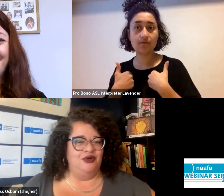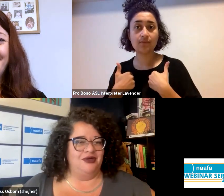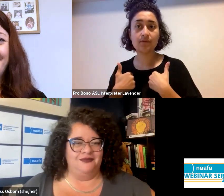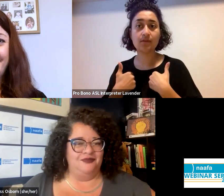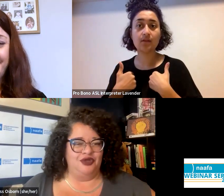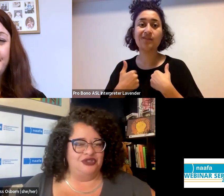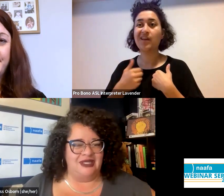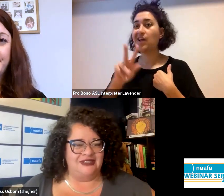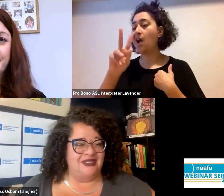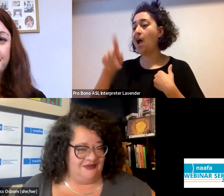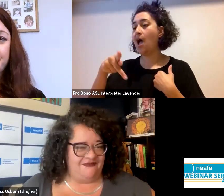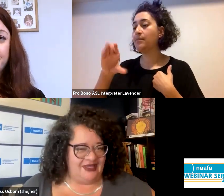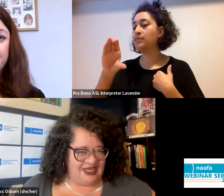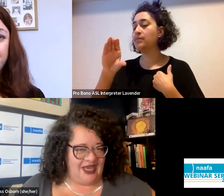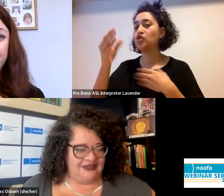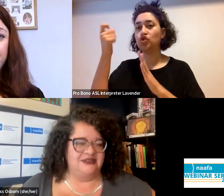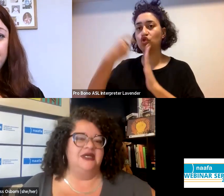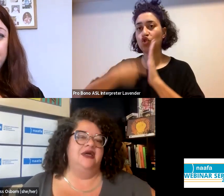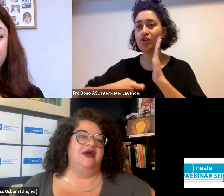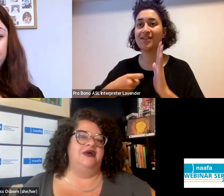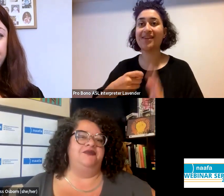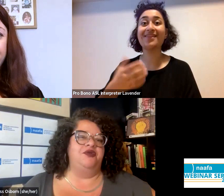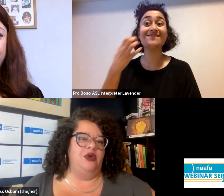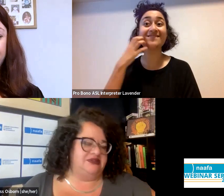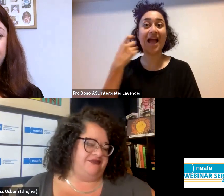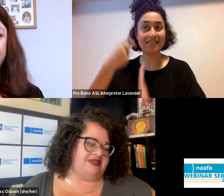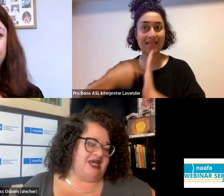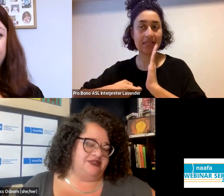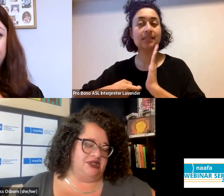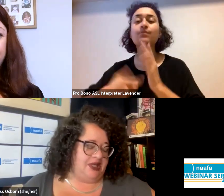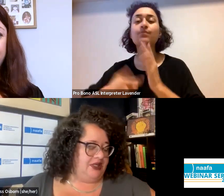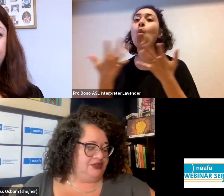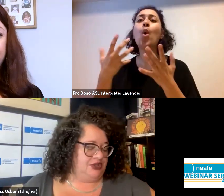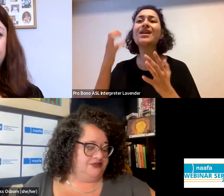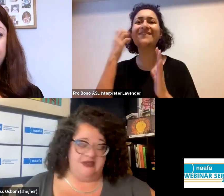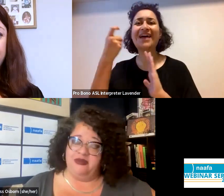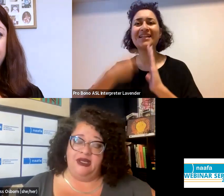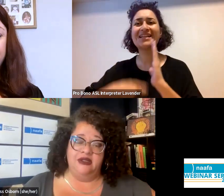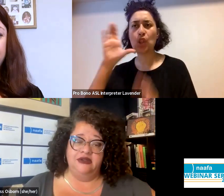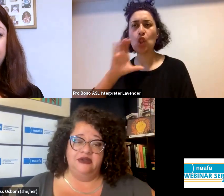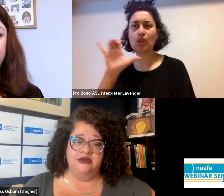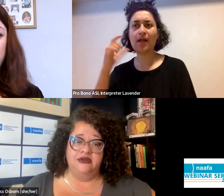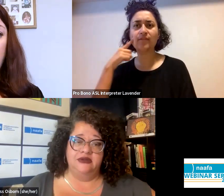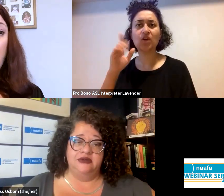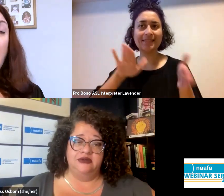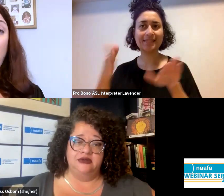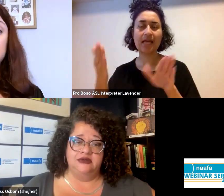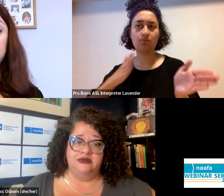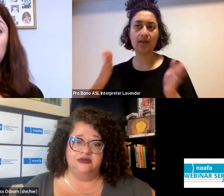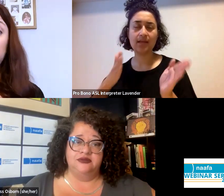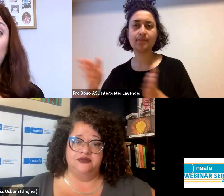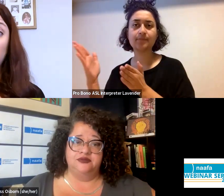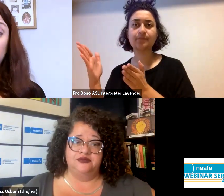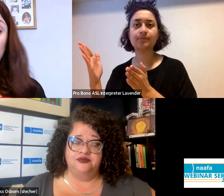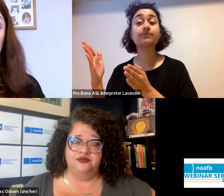upcharges for larger size things, the FAT tax, what does the FAT tax look like in terms of death planning? All